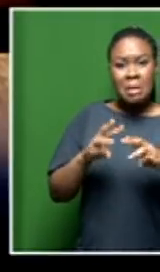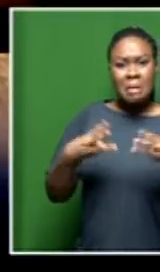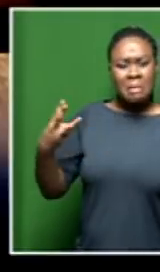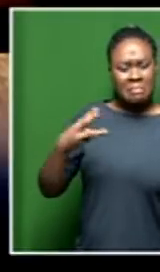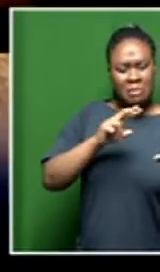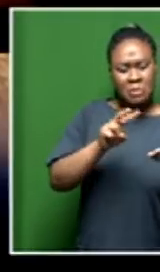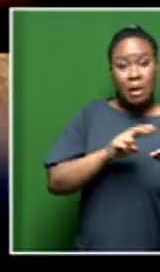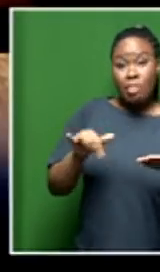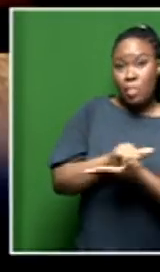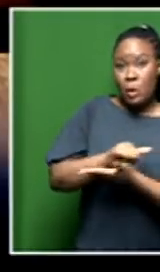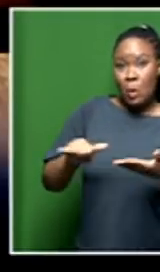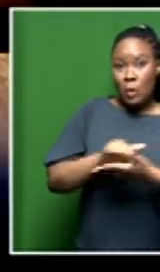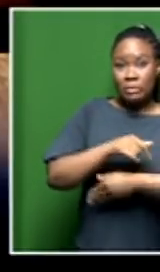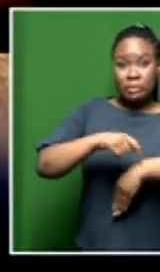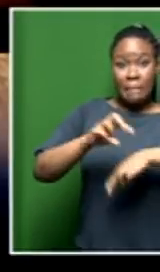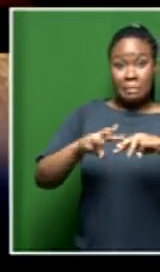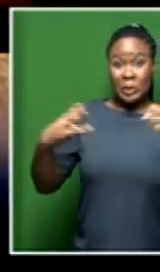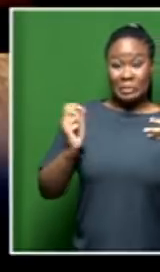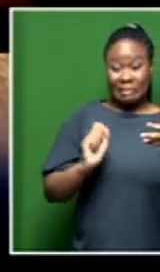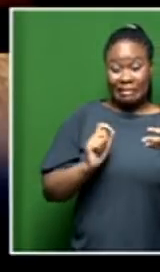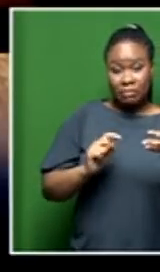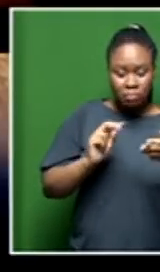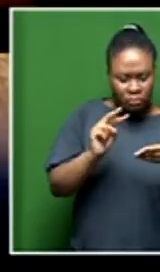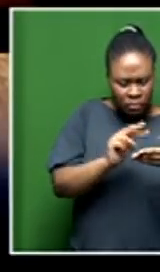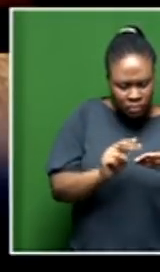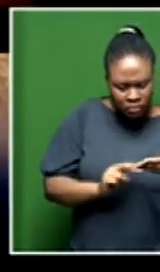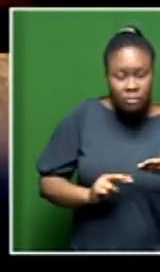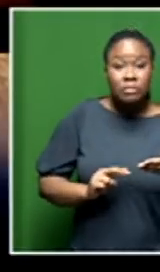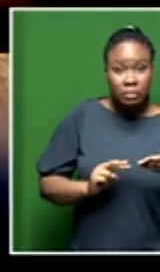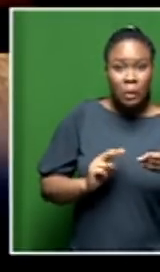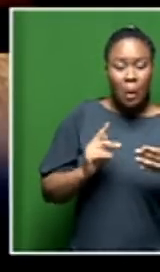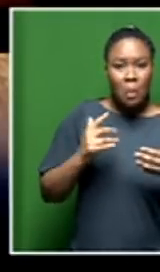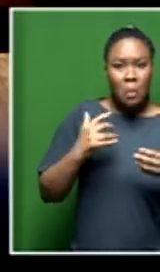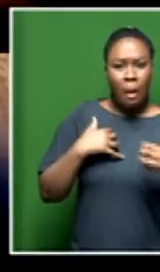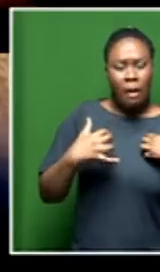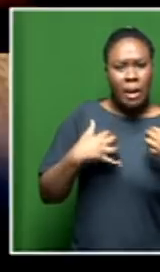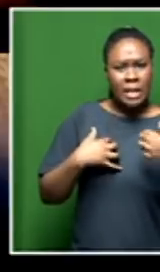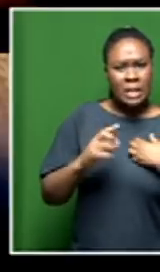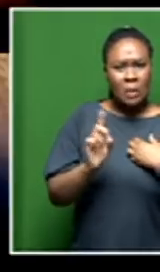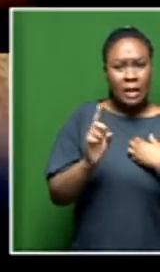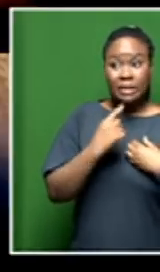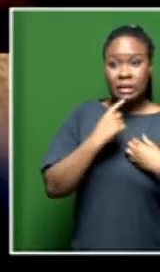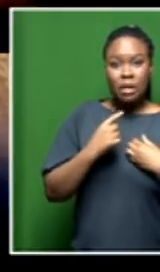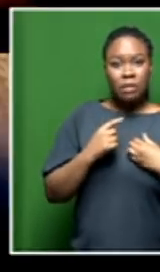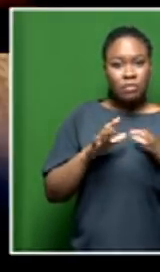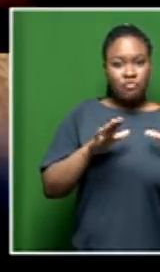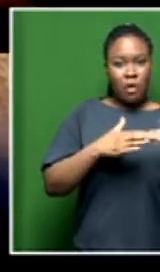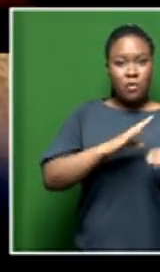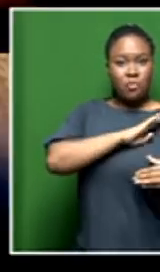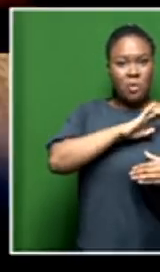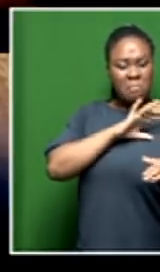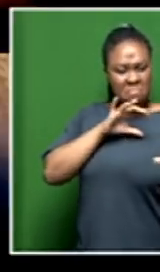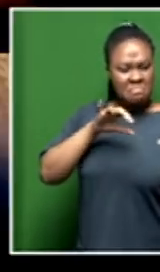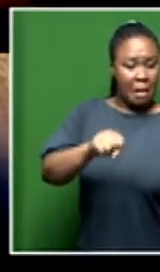the New York Times, and they were saying, and quite a worrying, just one little phrase saying, coups are contagious. And